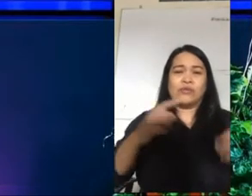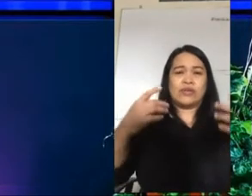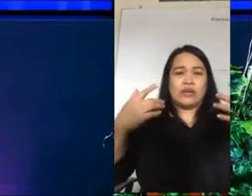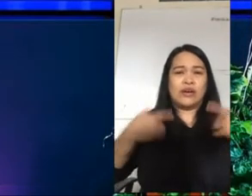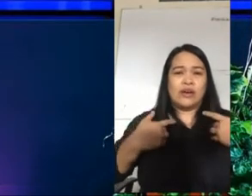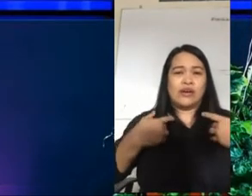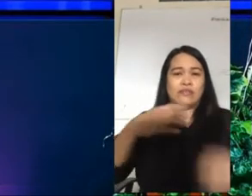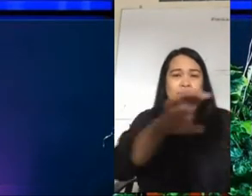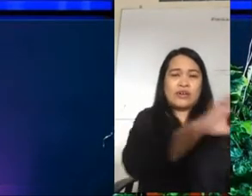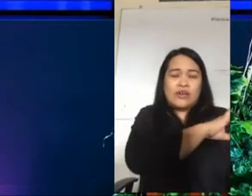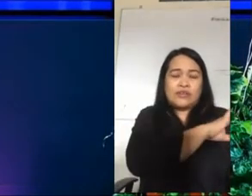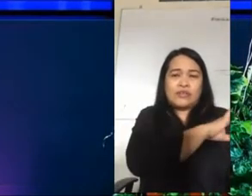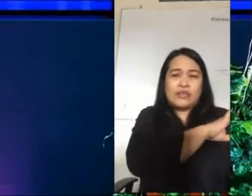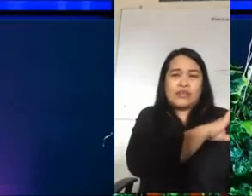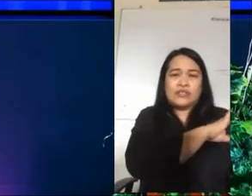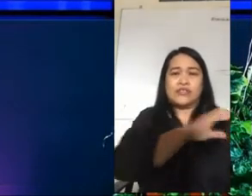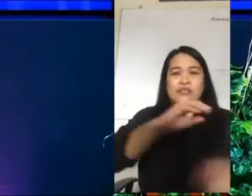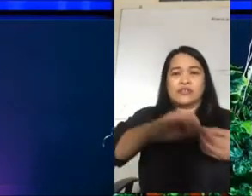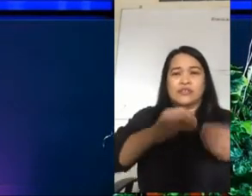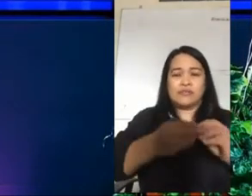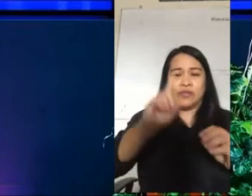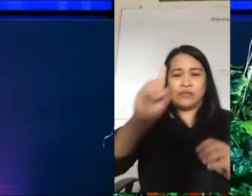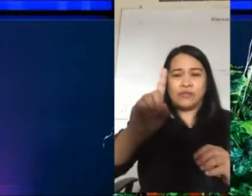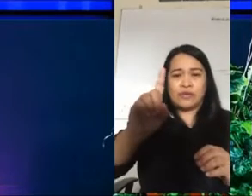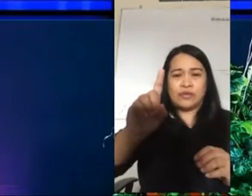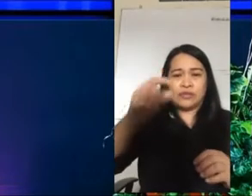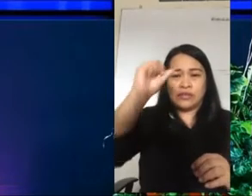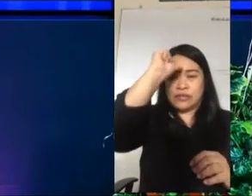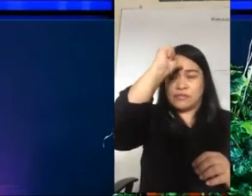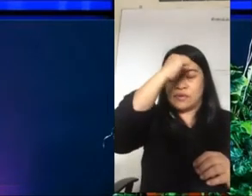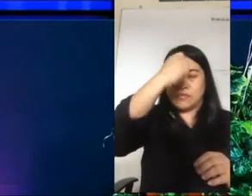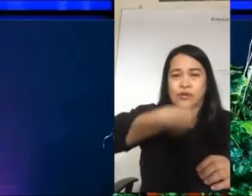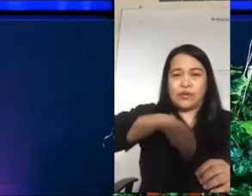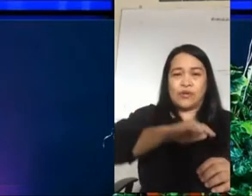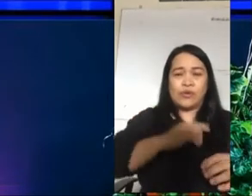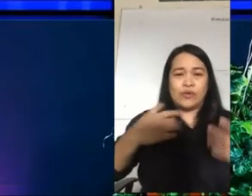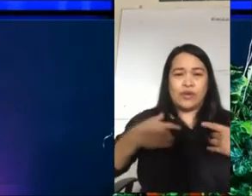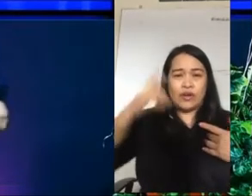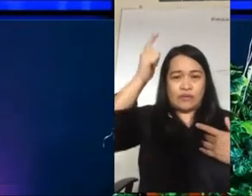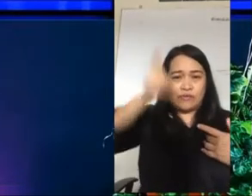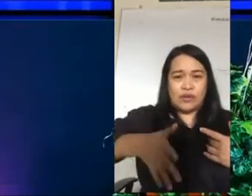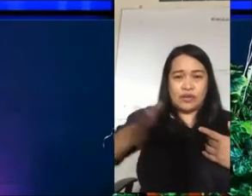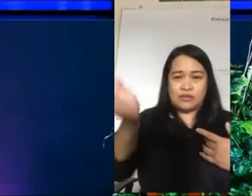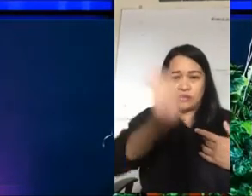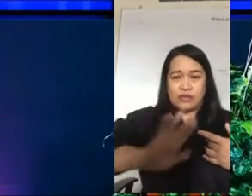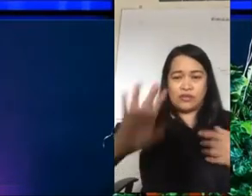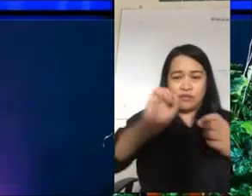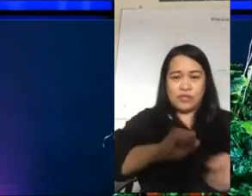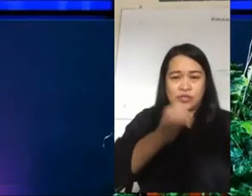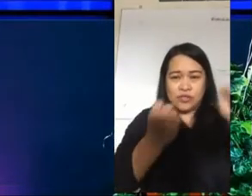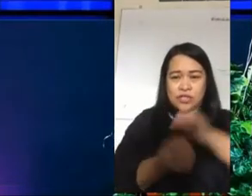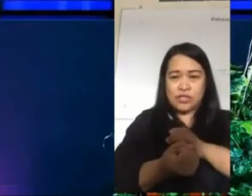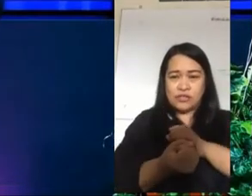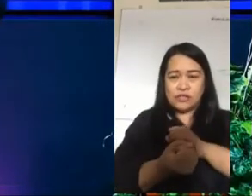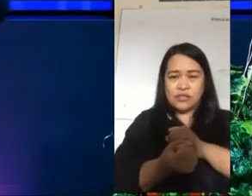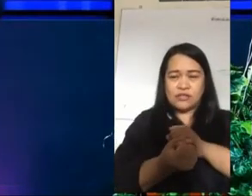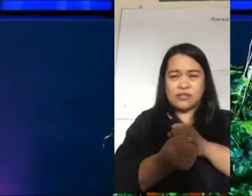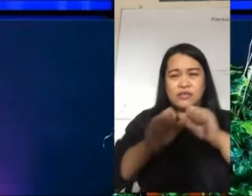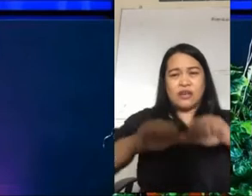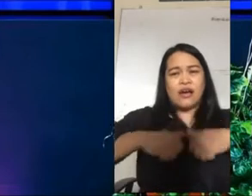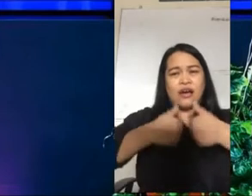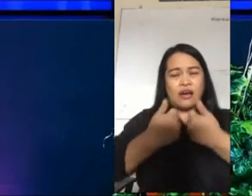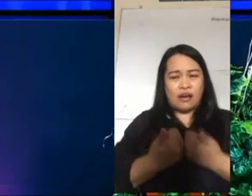one, remember that we have the God who never changes. Paano natin haharapin na may tapang